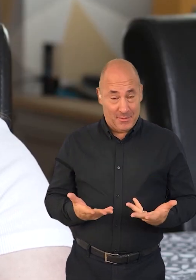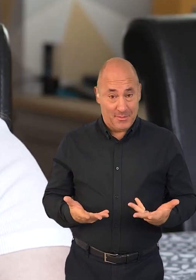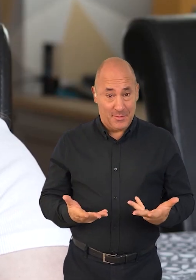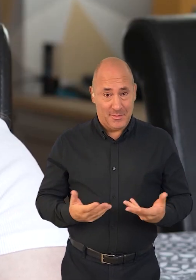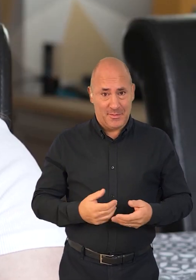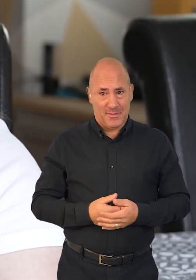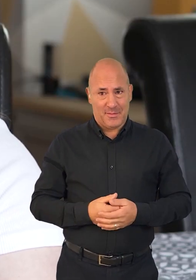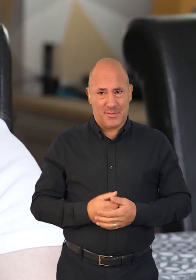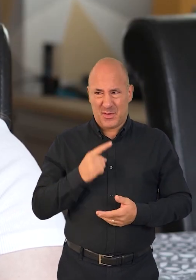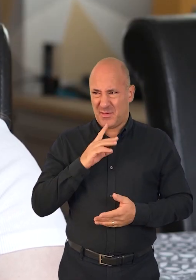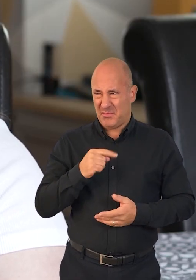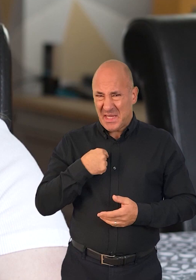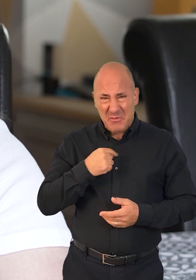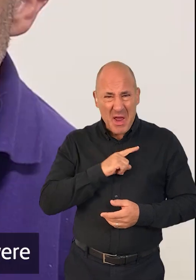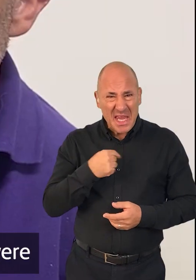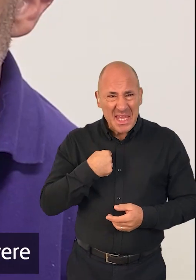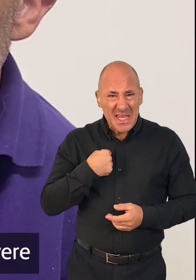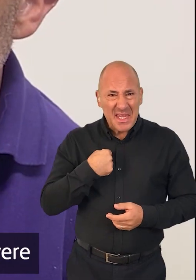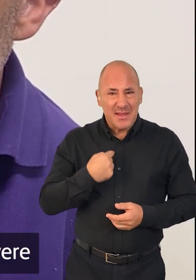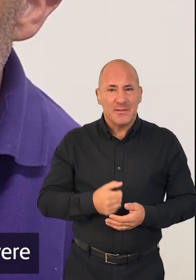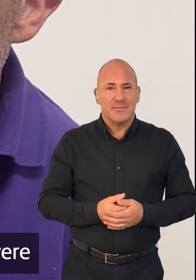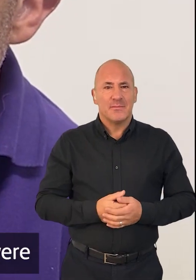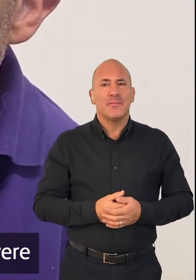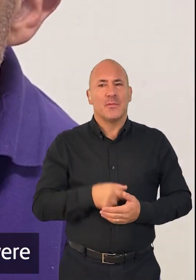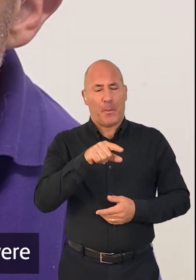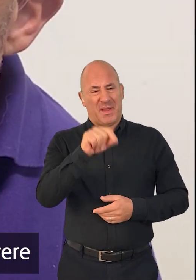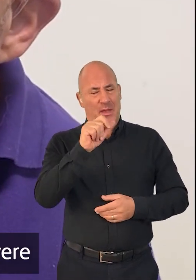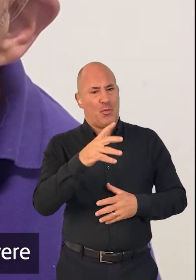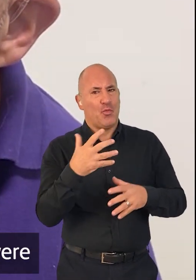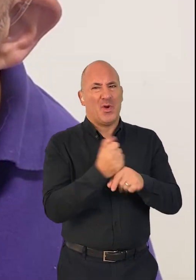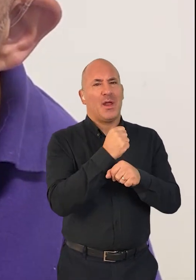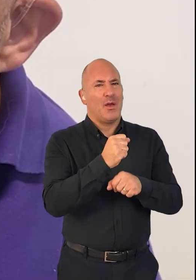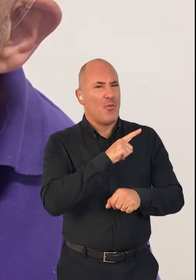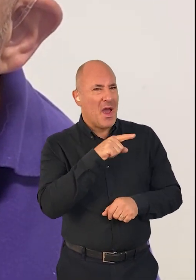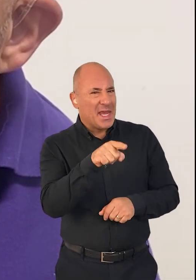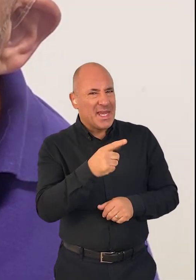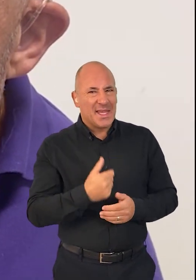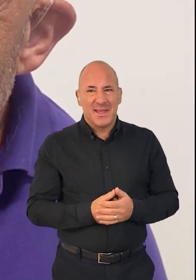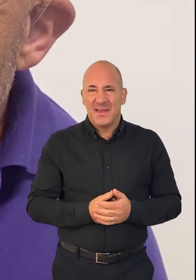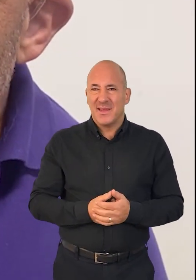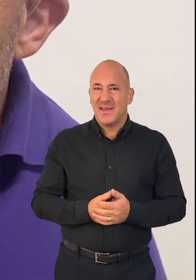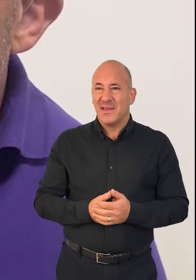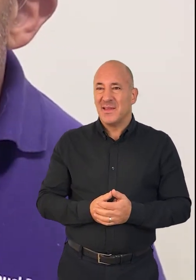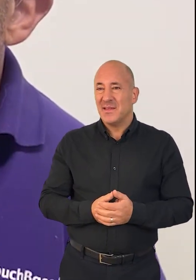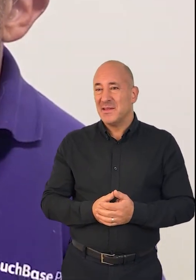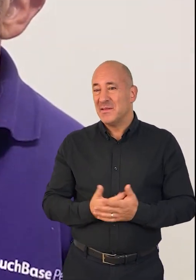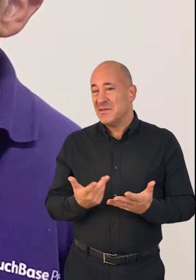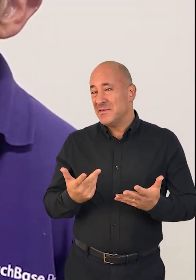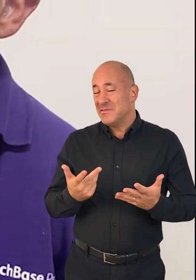be honest. I just felt, why me? So why do you think you were picked as a winner?